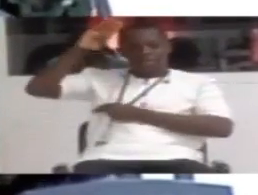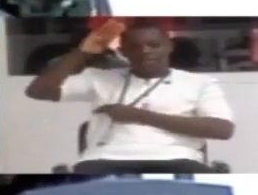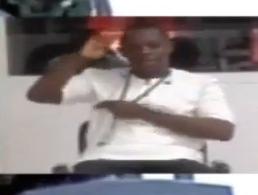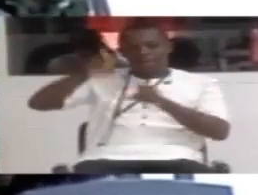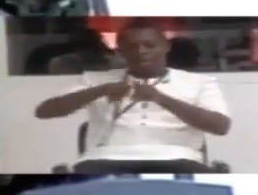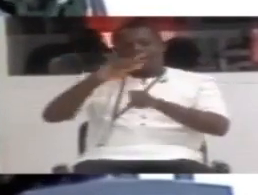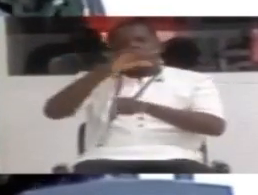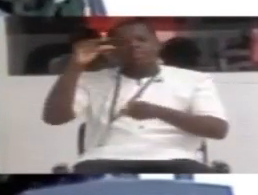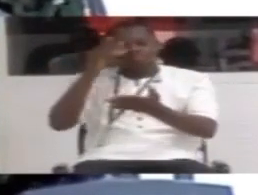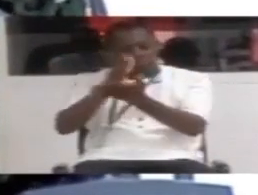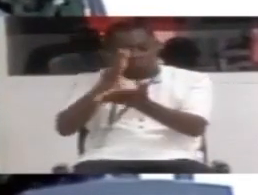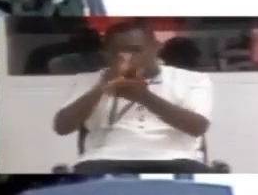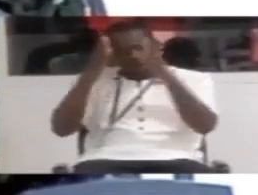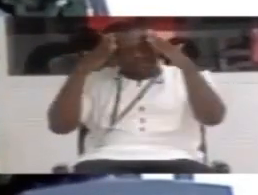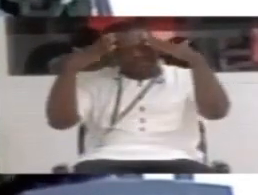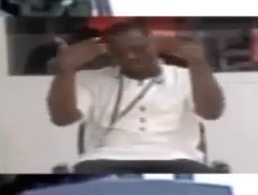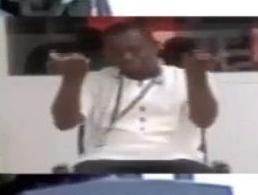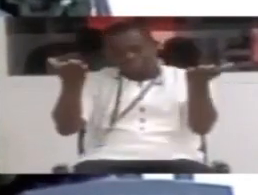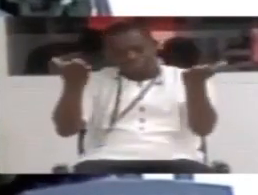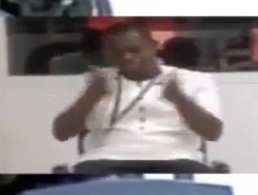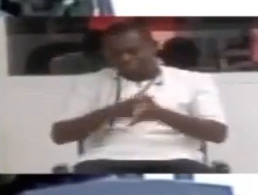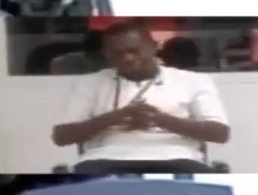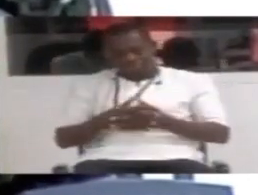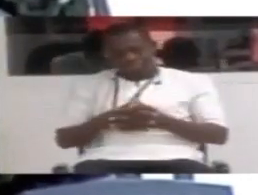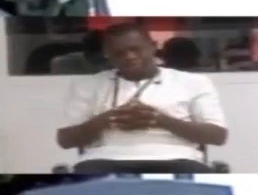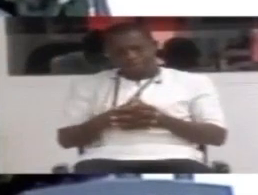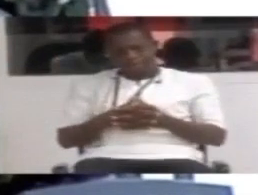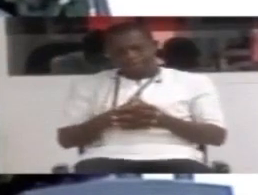bi dal wax deg xawmako. He was the Justice Minister but